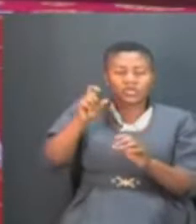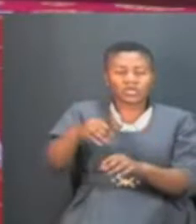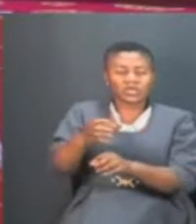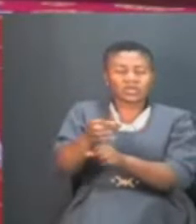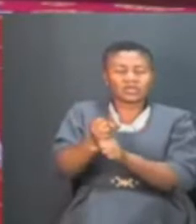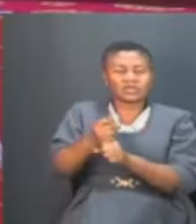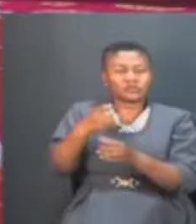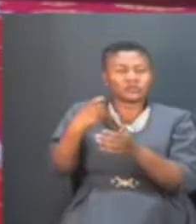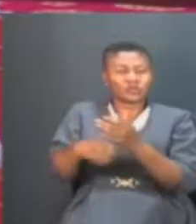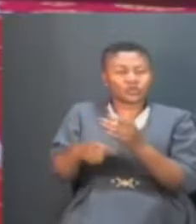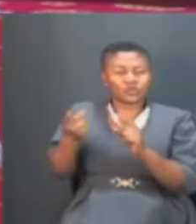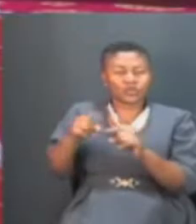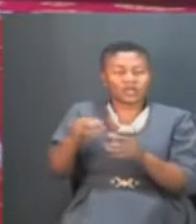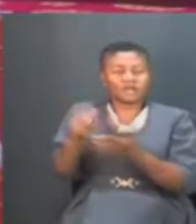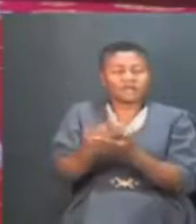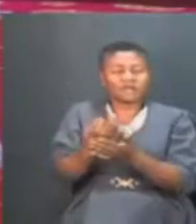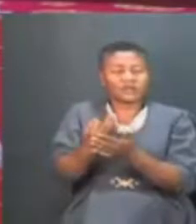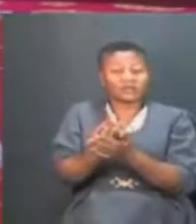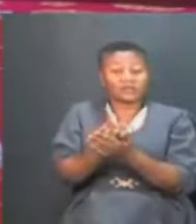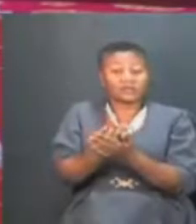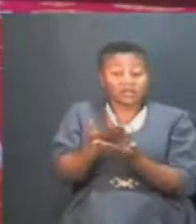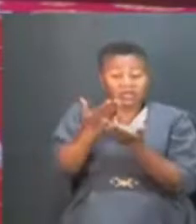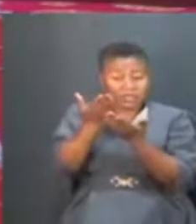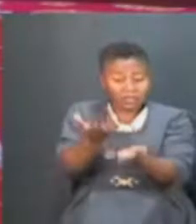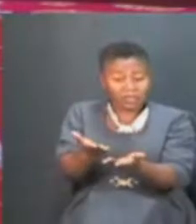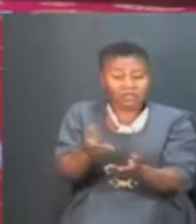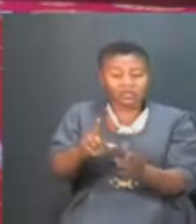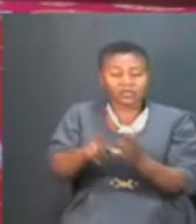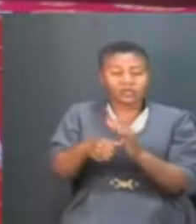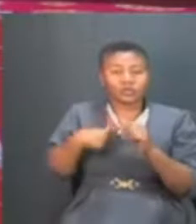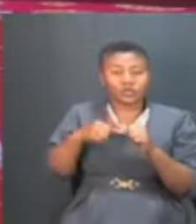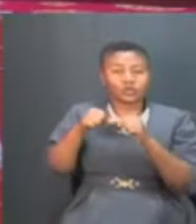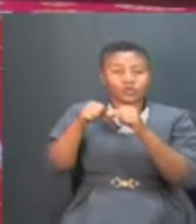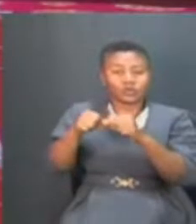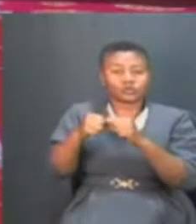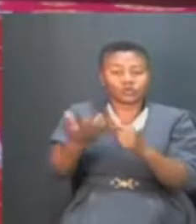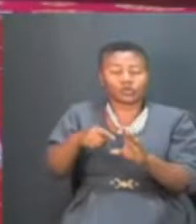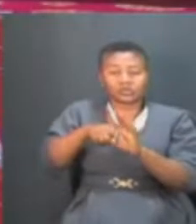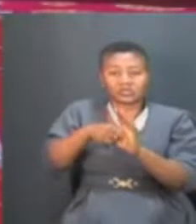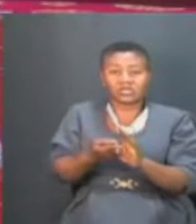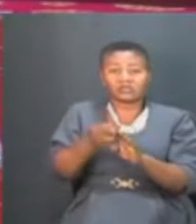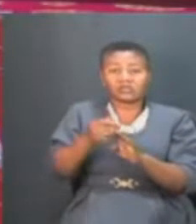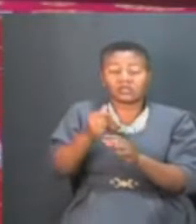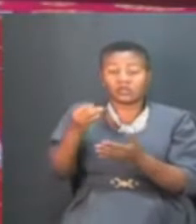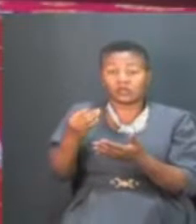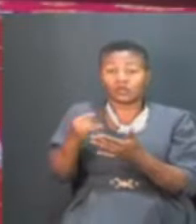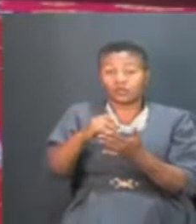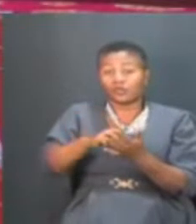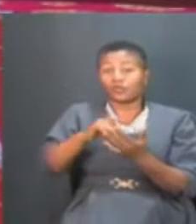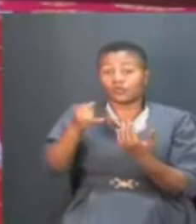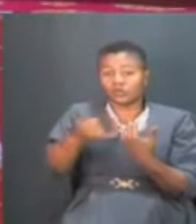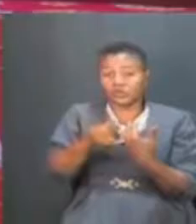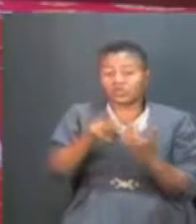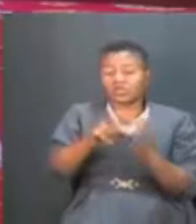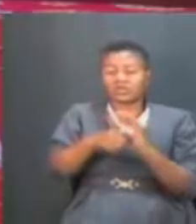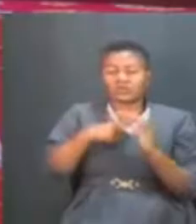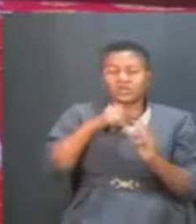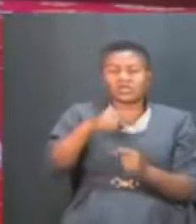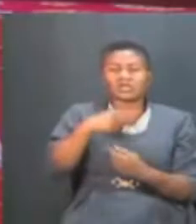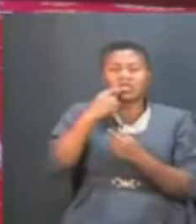become available for us to carry out the work. So currently we can actually tell you how much it will cost to do the project, but